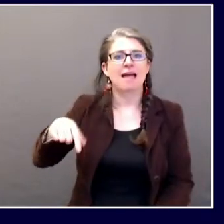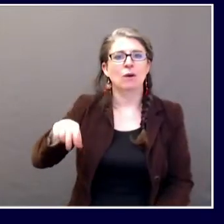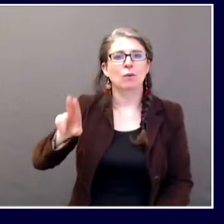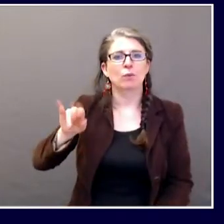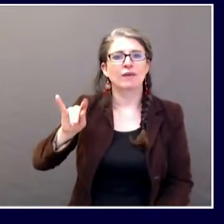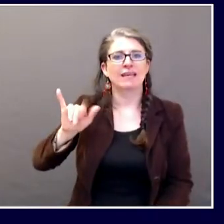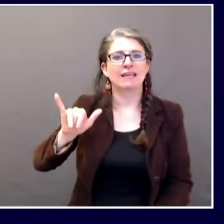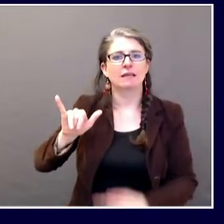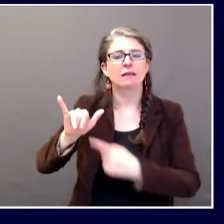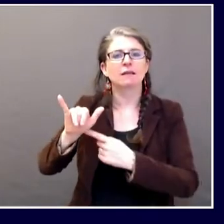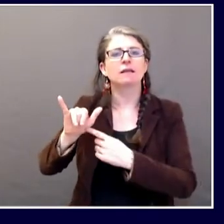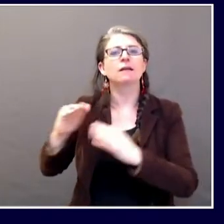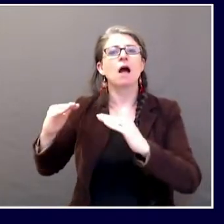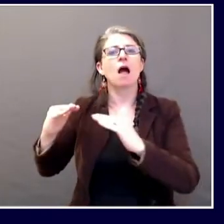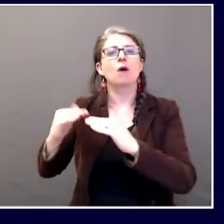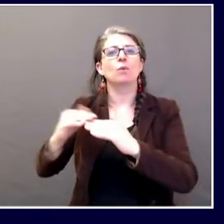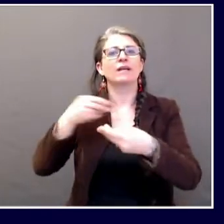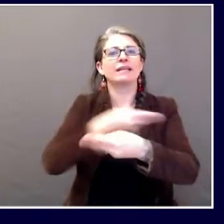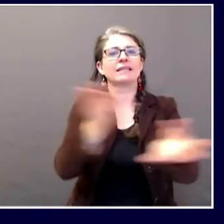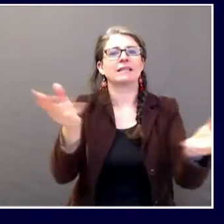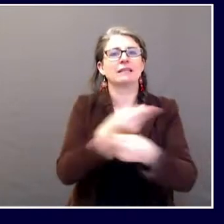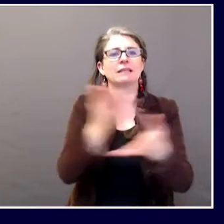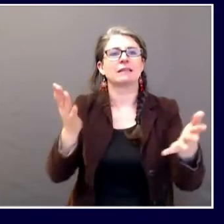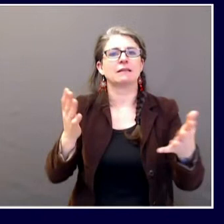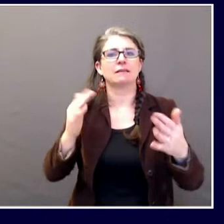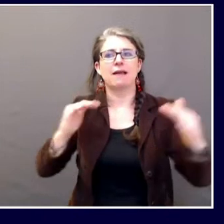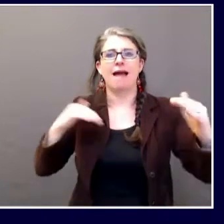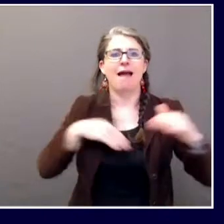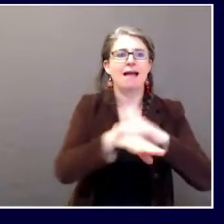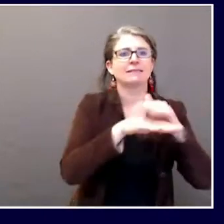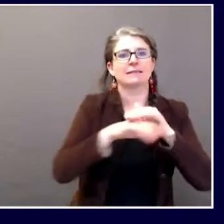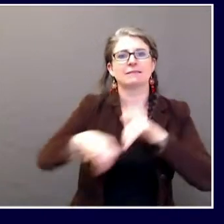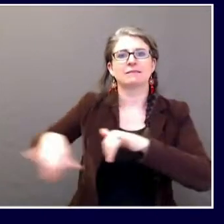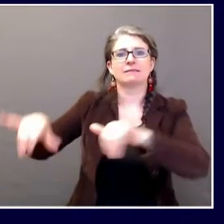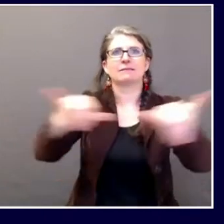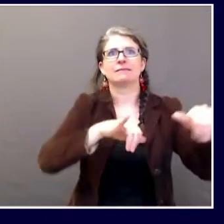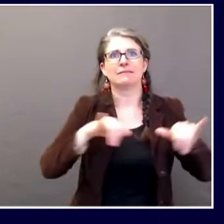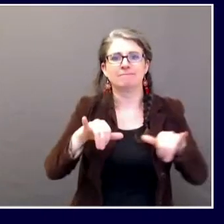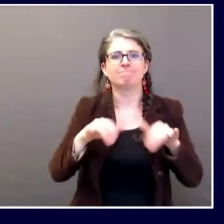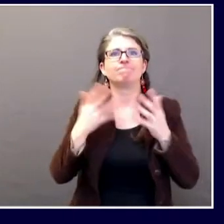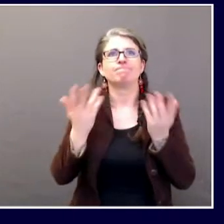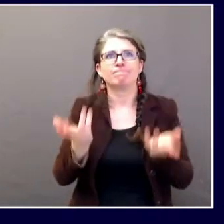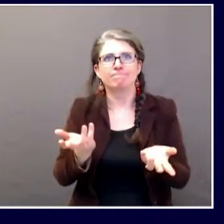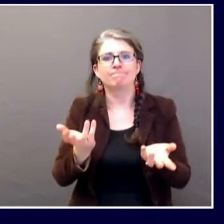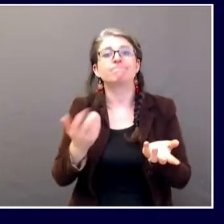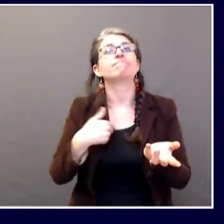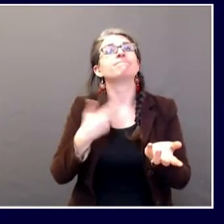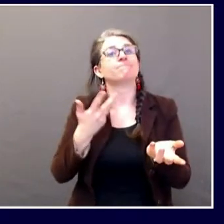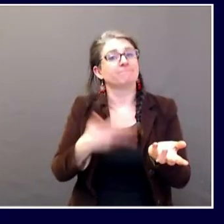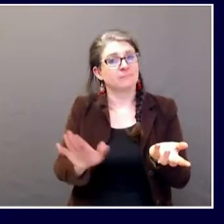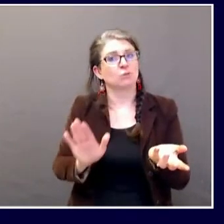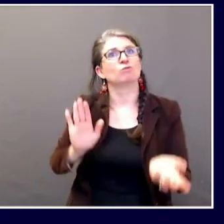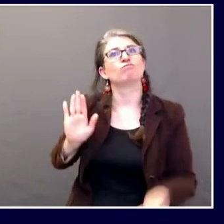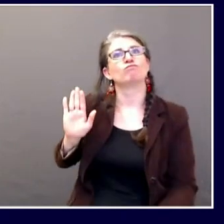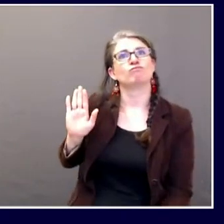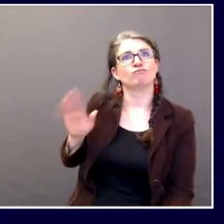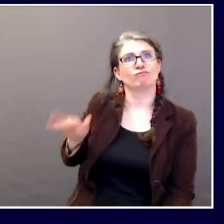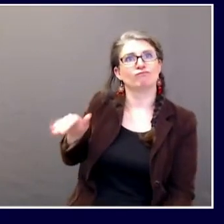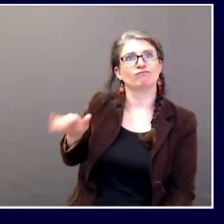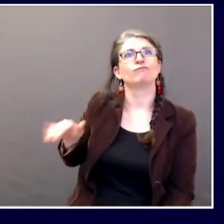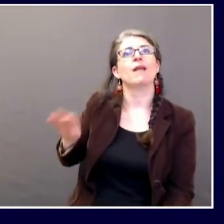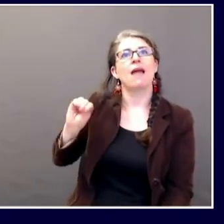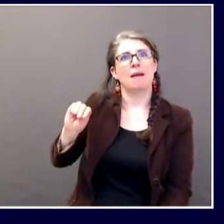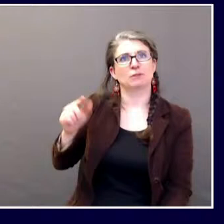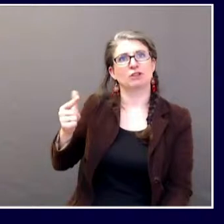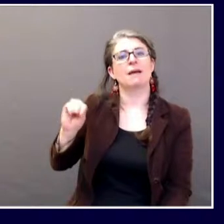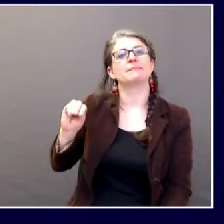those concerns to Maine General, underscored the need to make equity a focus of everything. I would refer you to the governor's statements around this